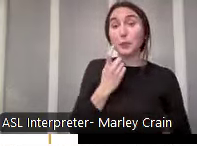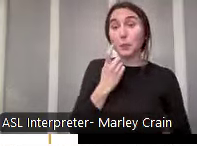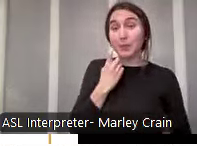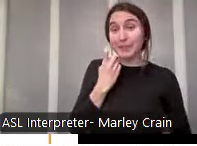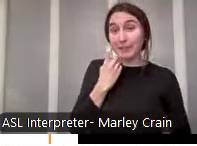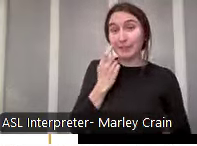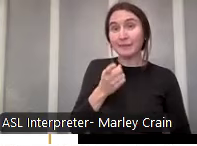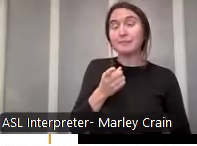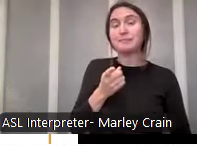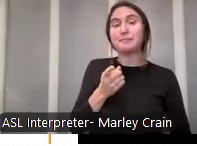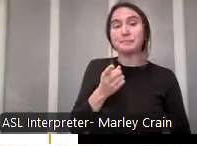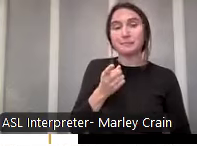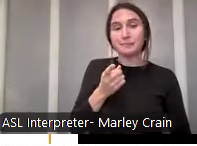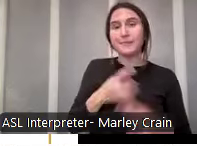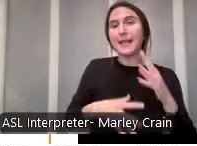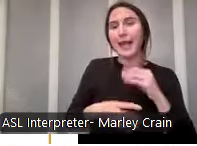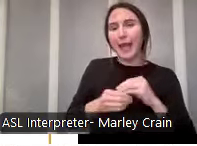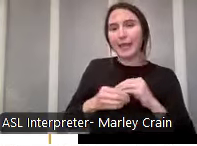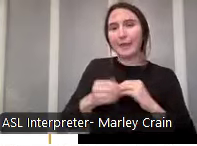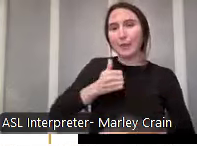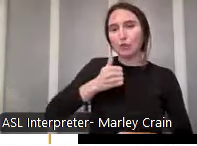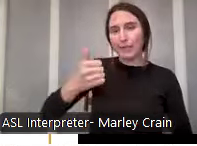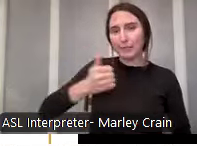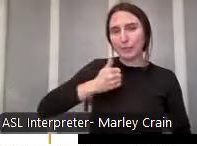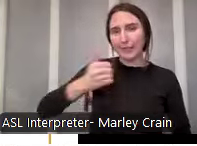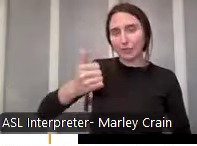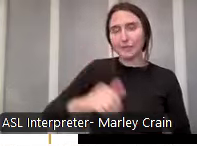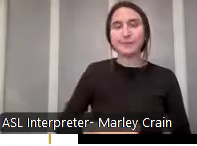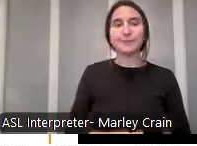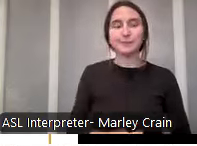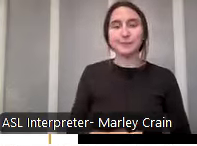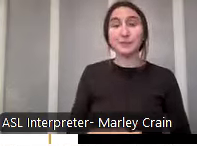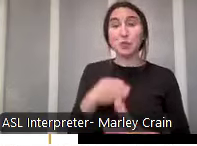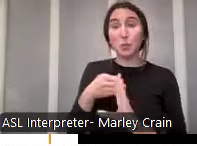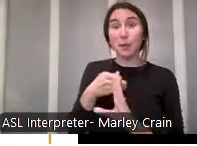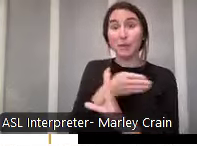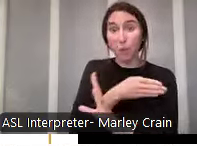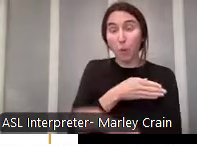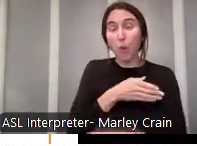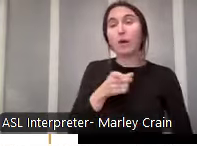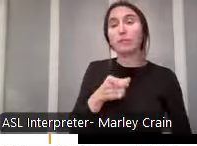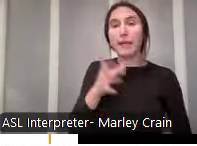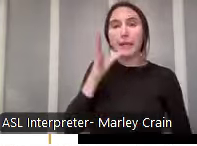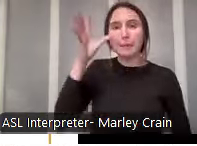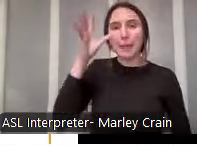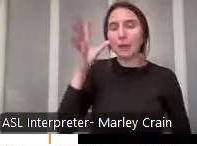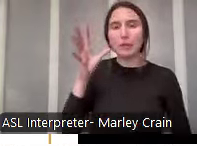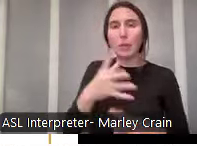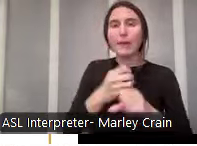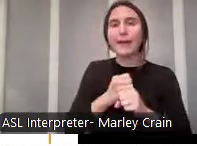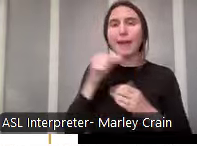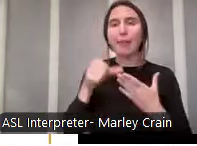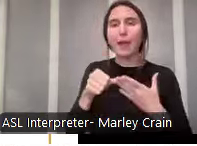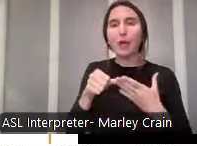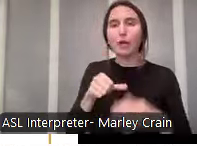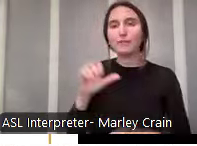years ago, was transportation. So it used to be, as a parent, I would get a letter mailed home in August telling me what